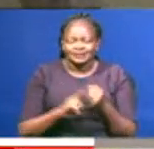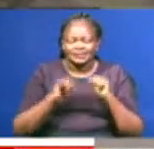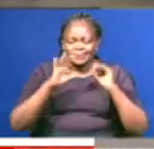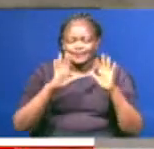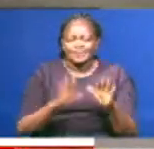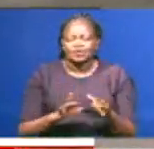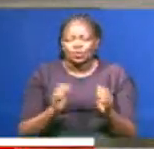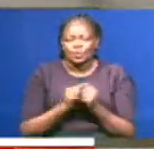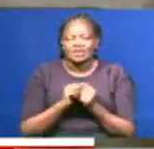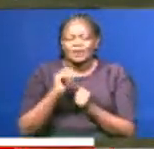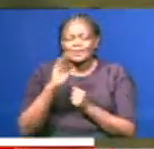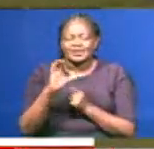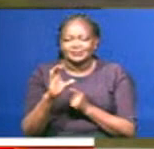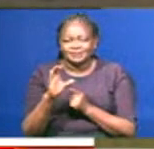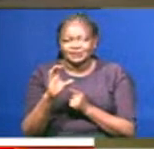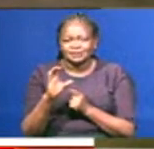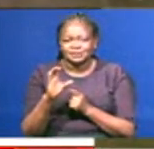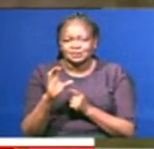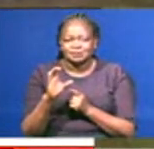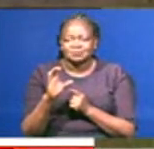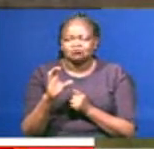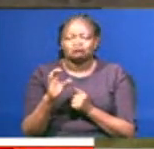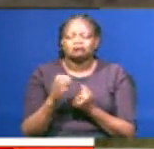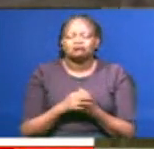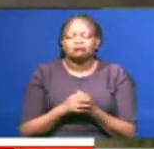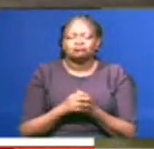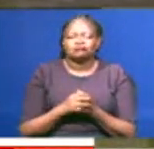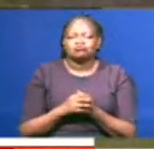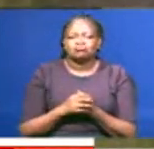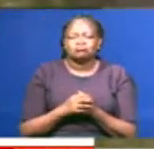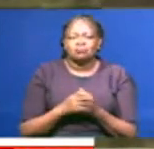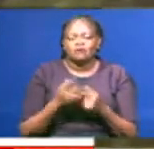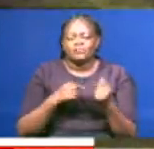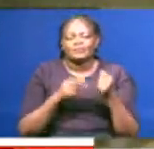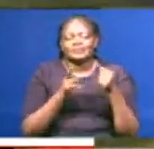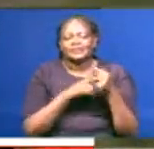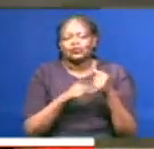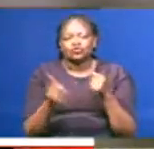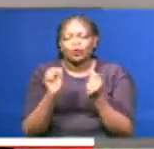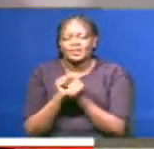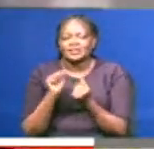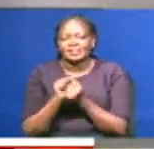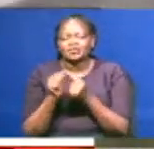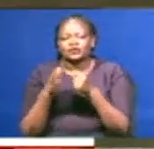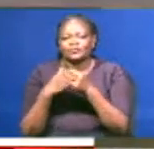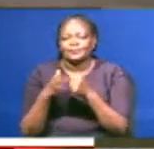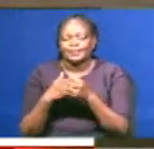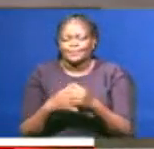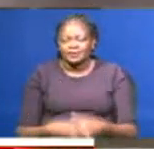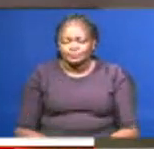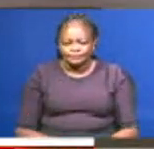with WRC Eco Acropolis Rally Greece from 7th to 10th of September.